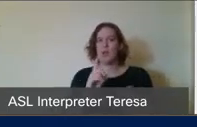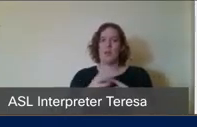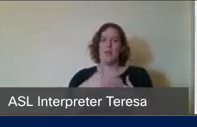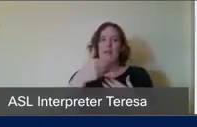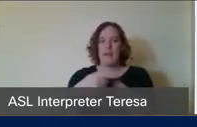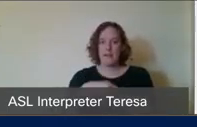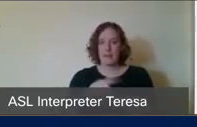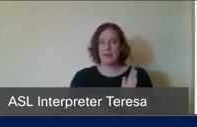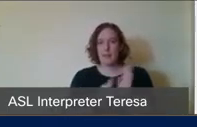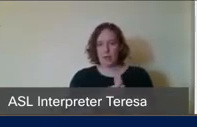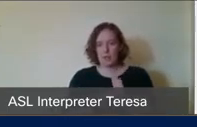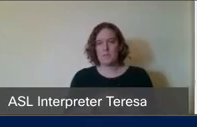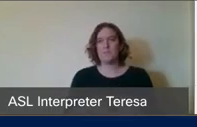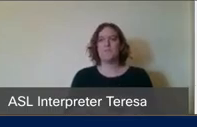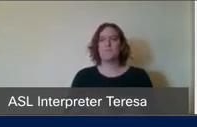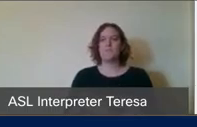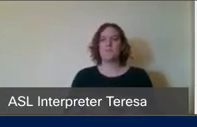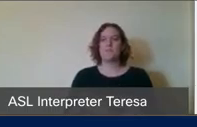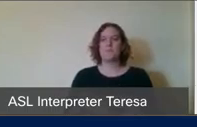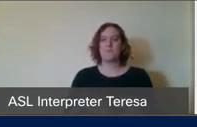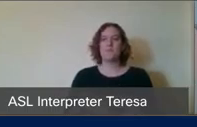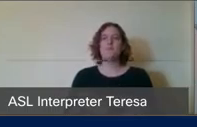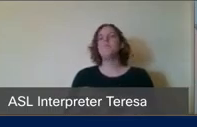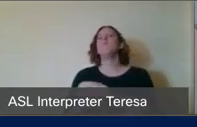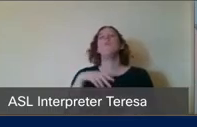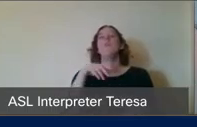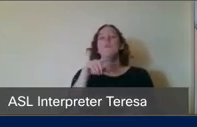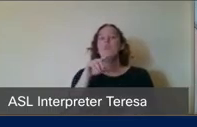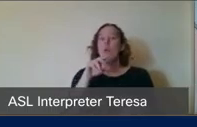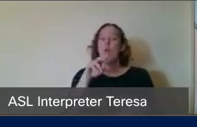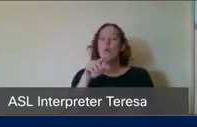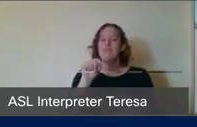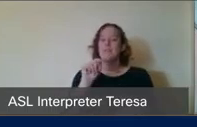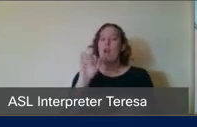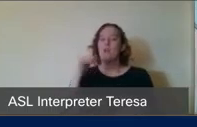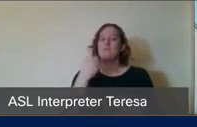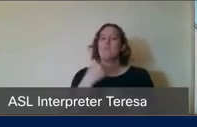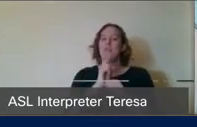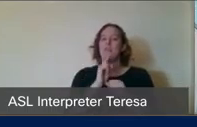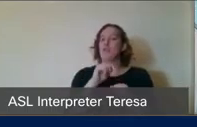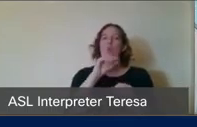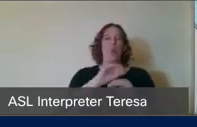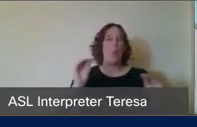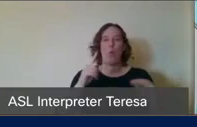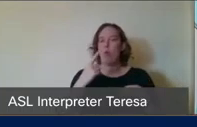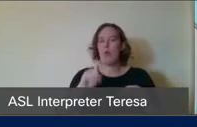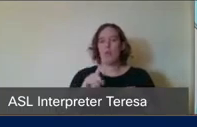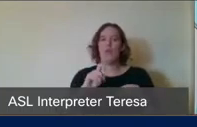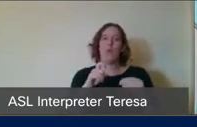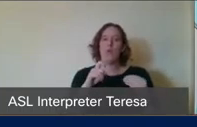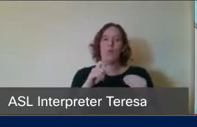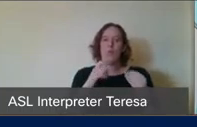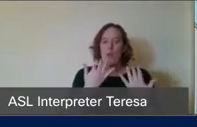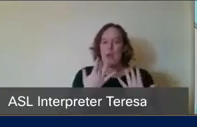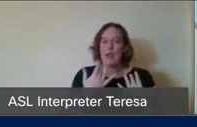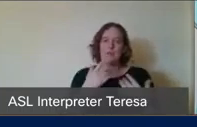sure that no one has needed to receive a supplemental paycheck during the public health emergency. So thank you, Taj. Thanks